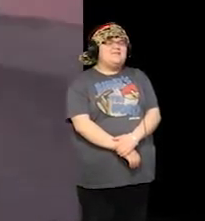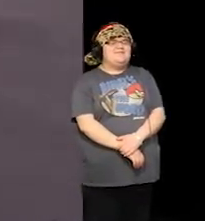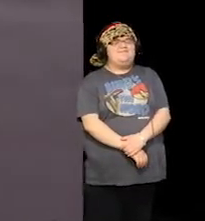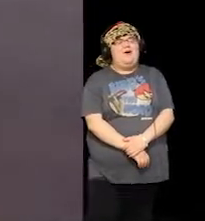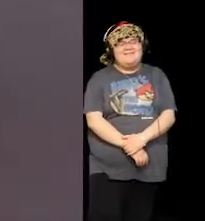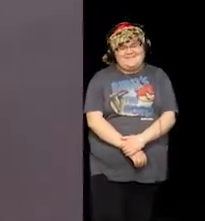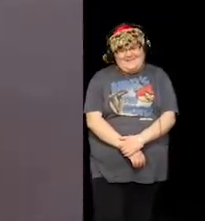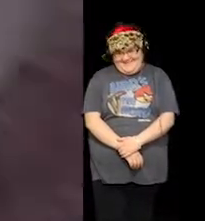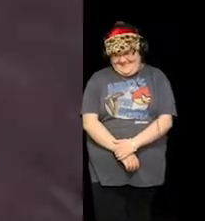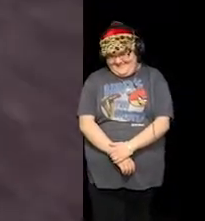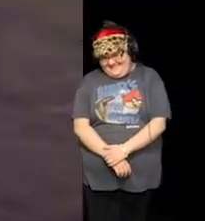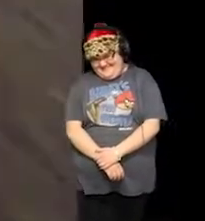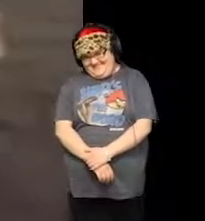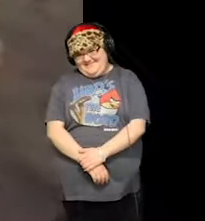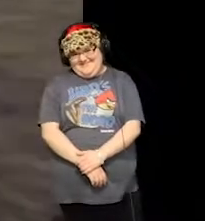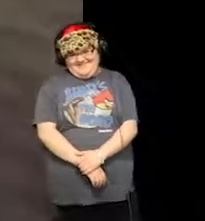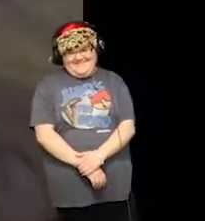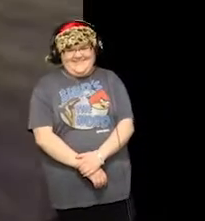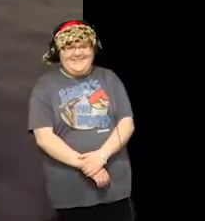motor fart.